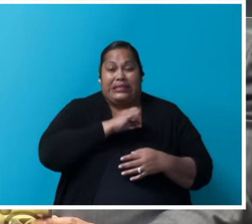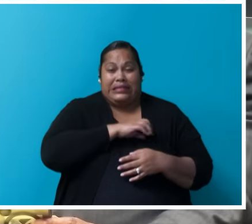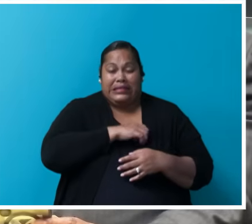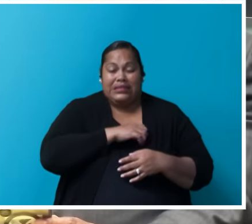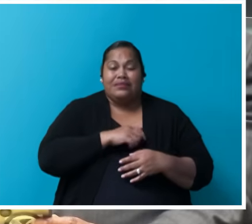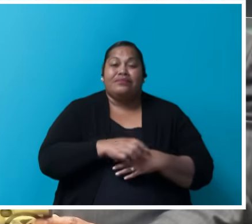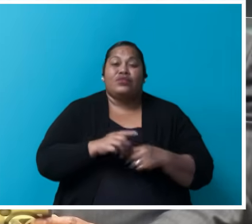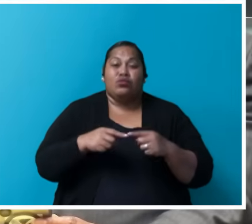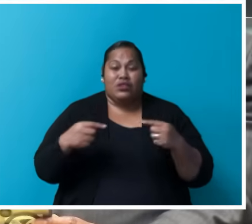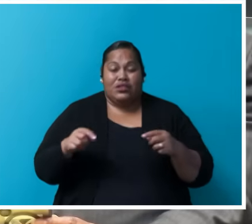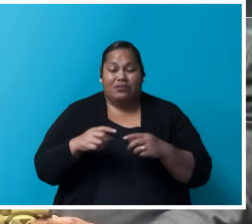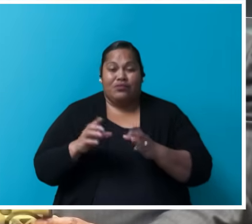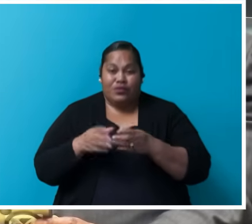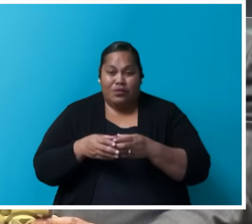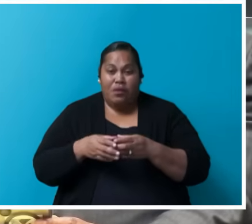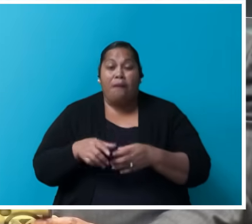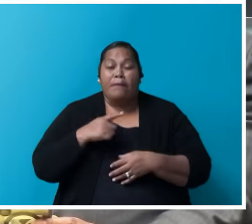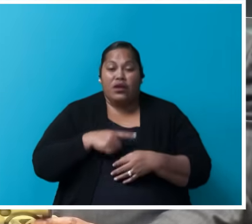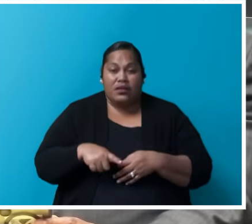is because